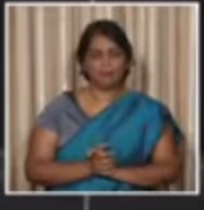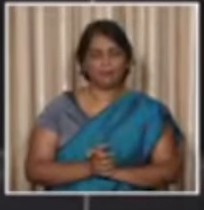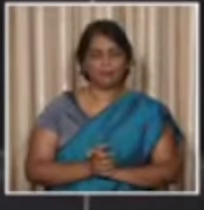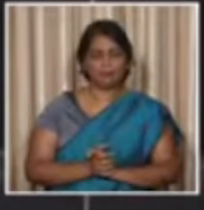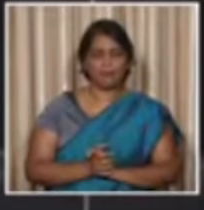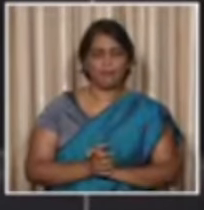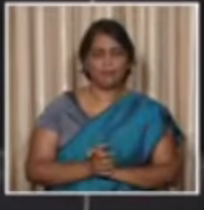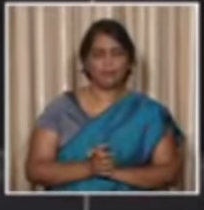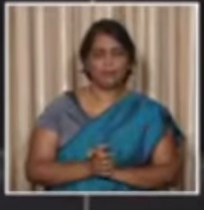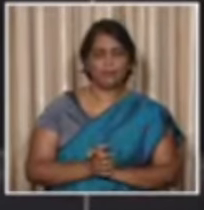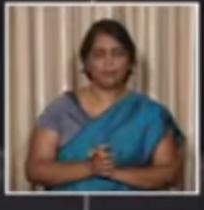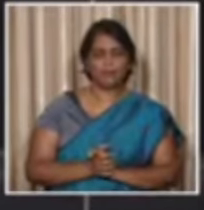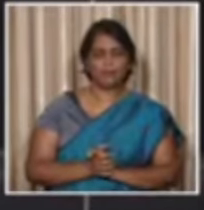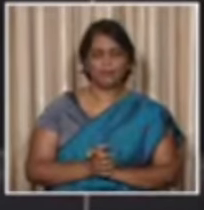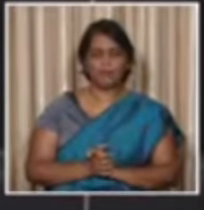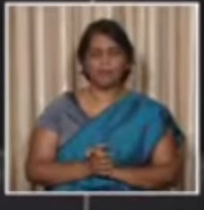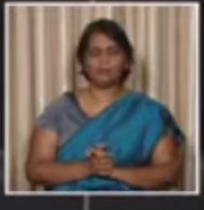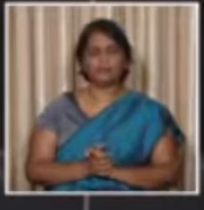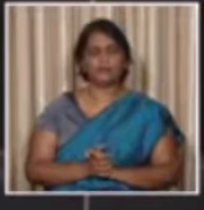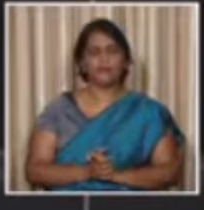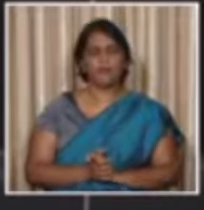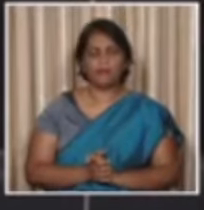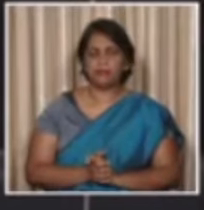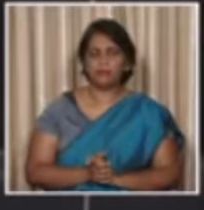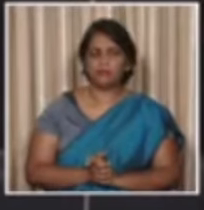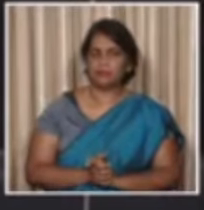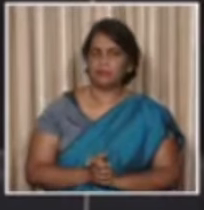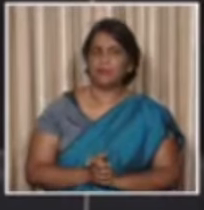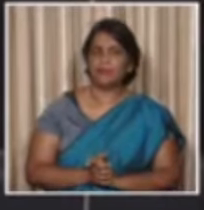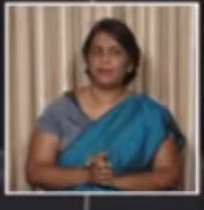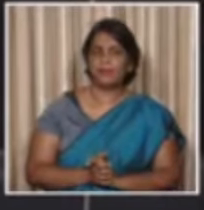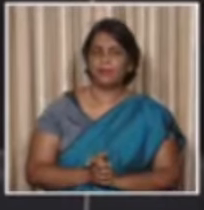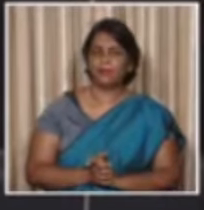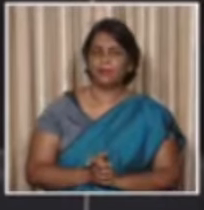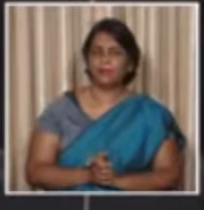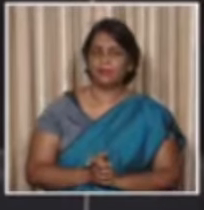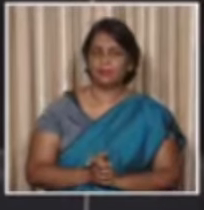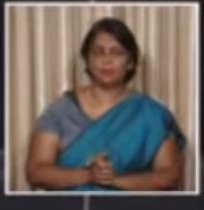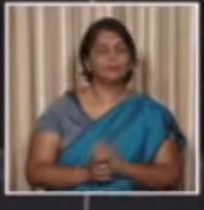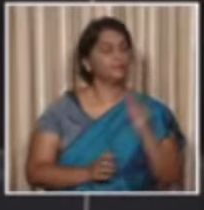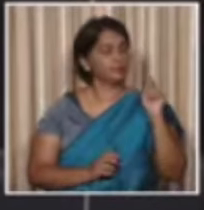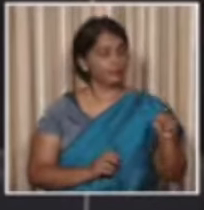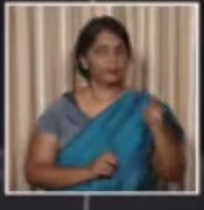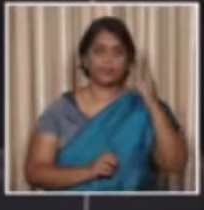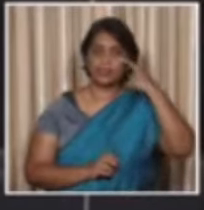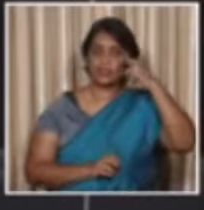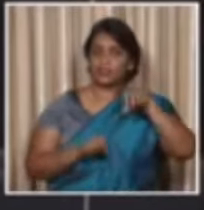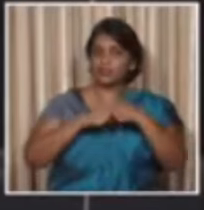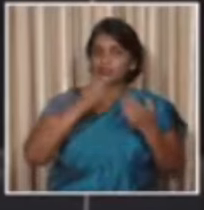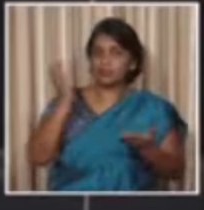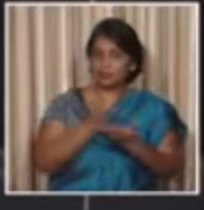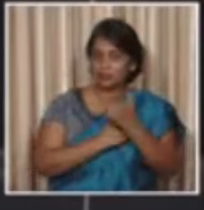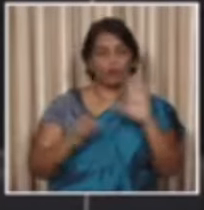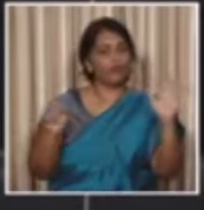is a total lie that has been presented in the vote of no confidence. If